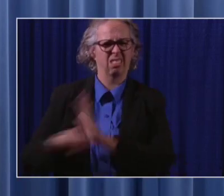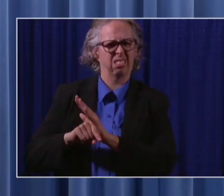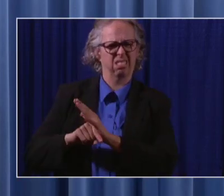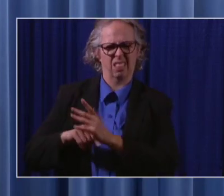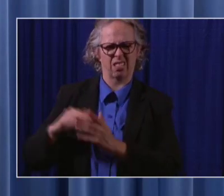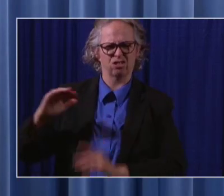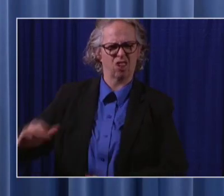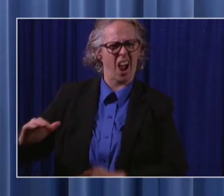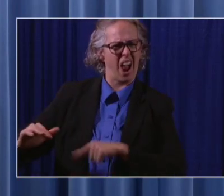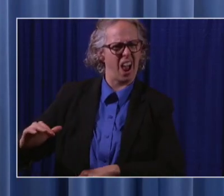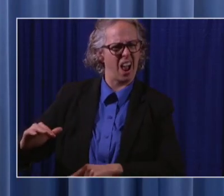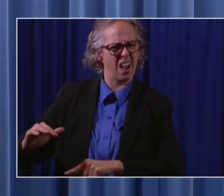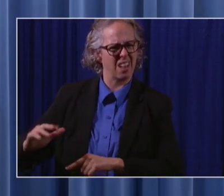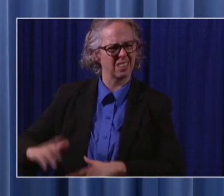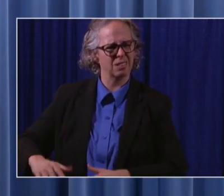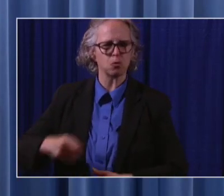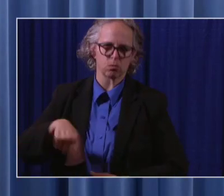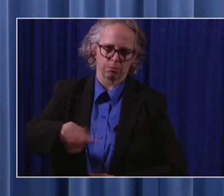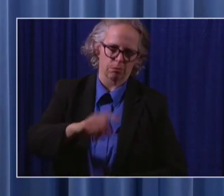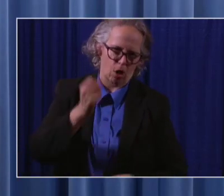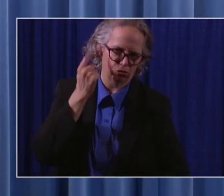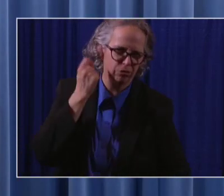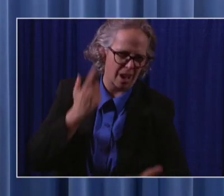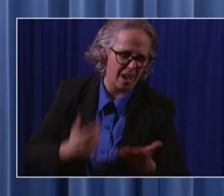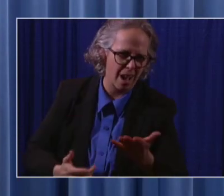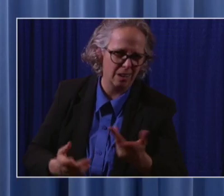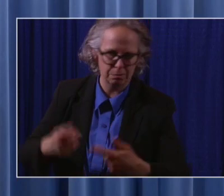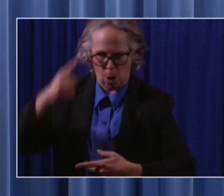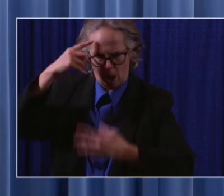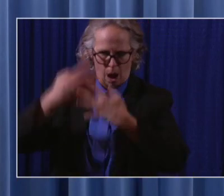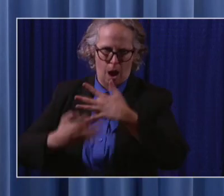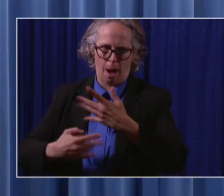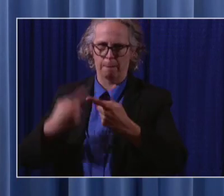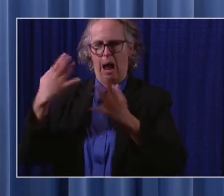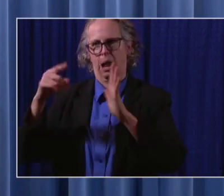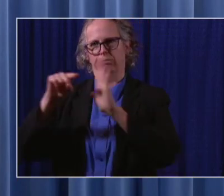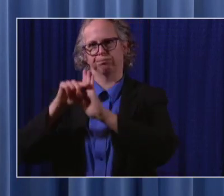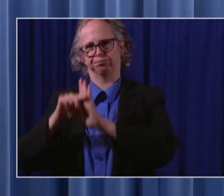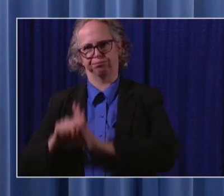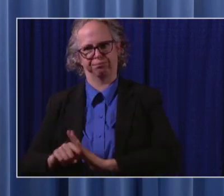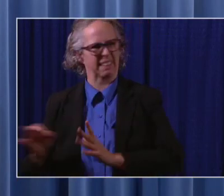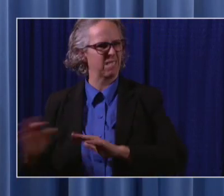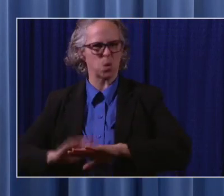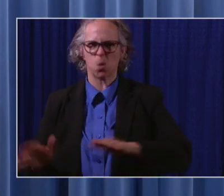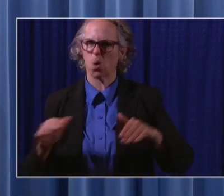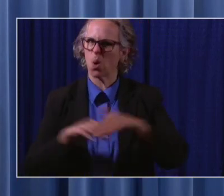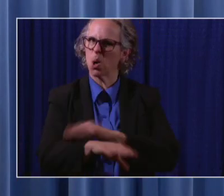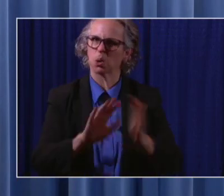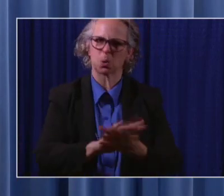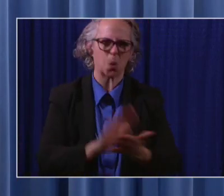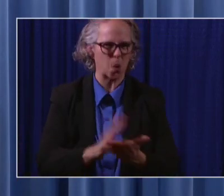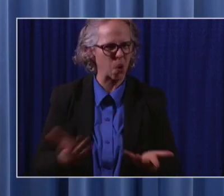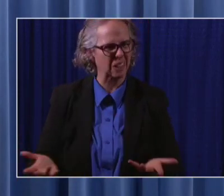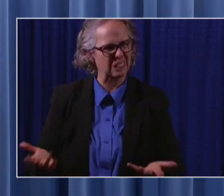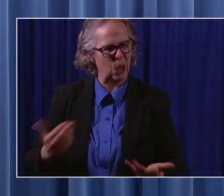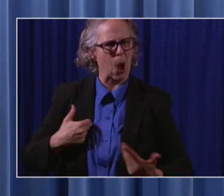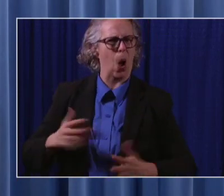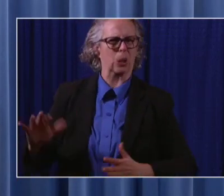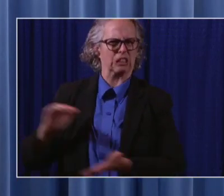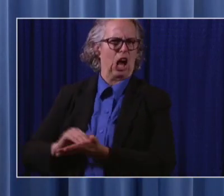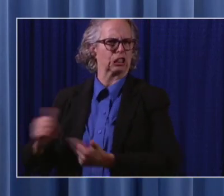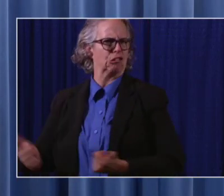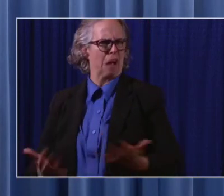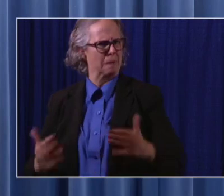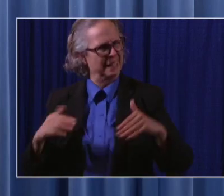can come up with our own list of those things. And so the ability to go to school and learn like our kids have